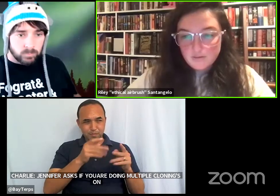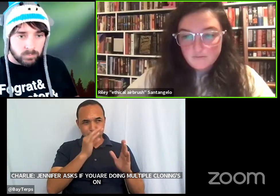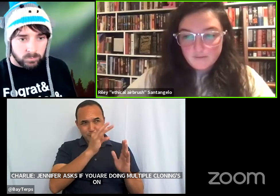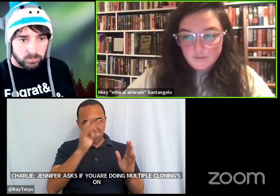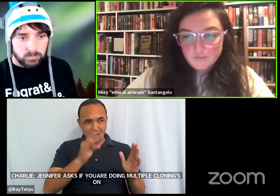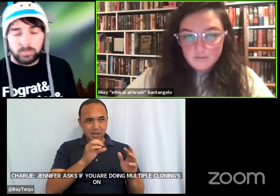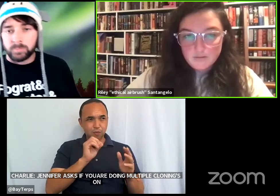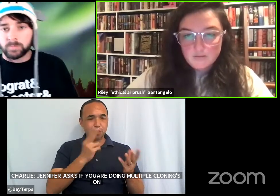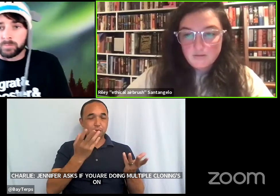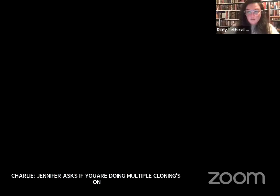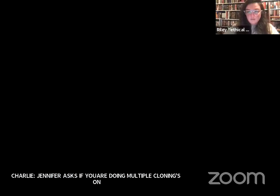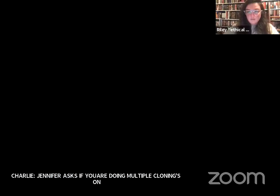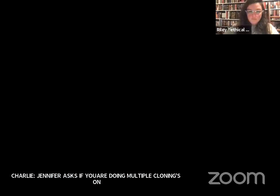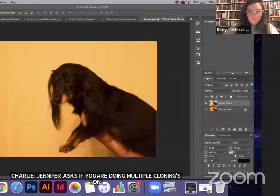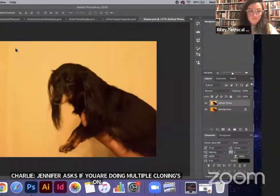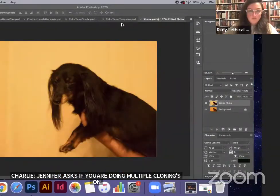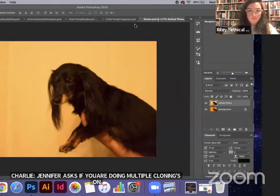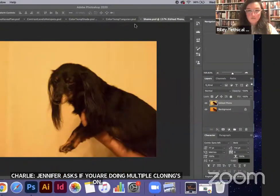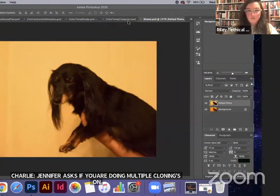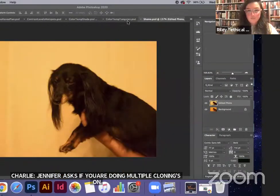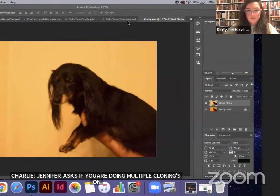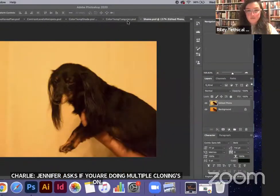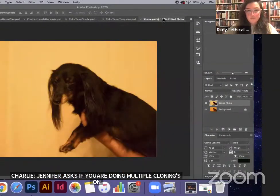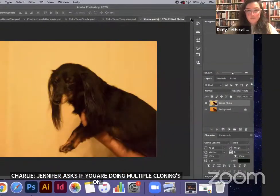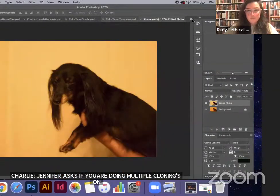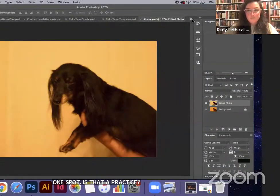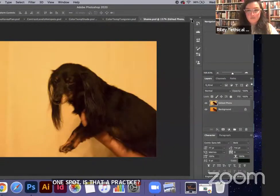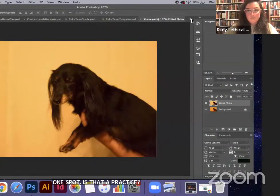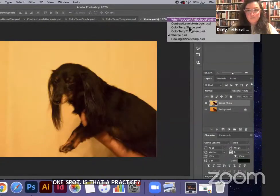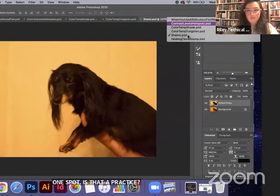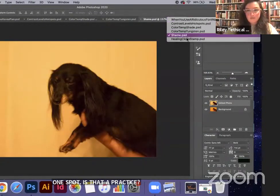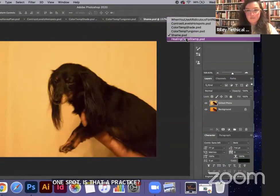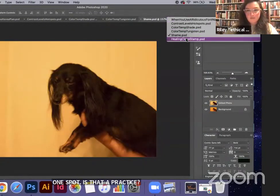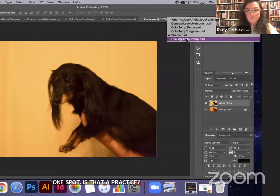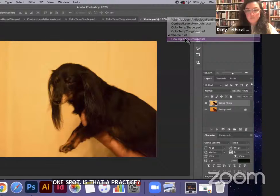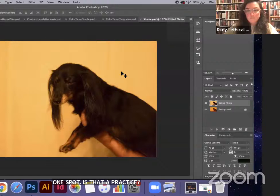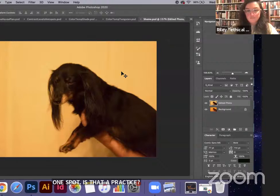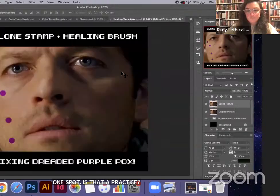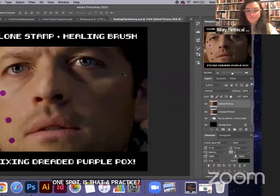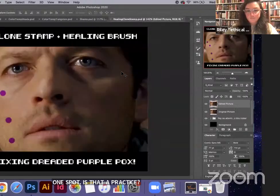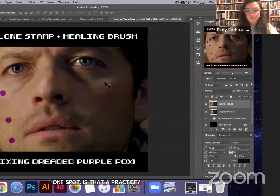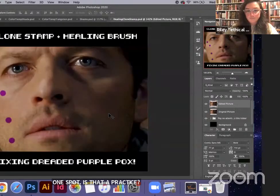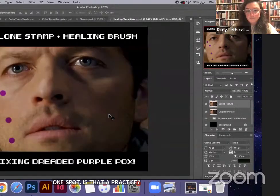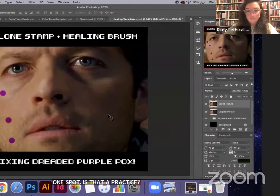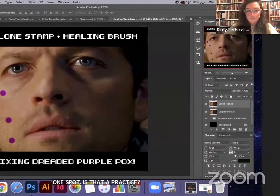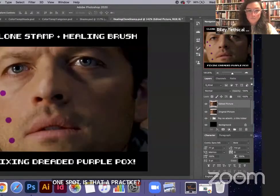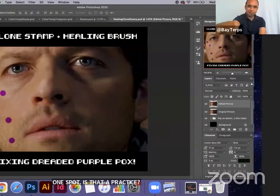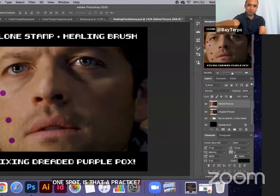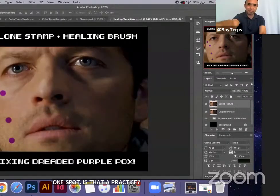if I share really quickly again. I'll go back to that picture.